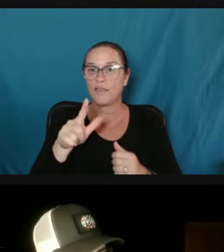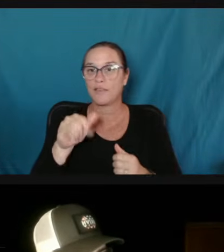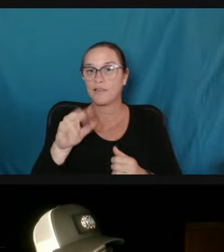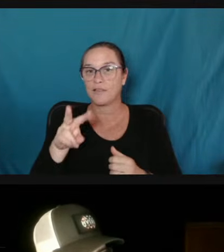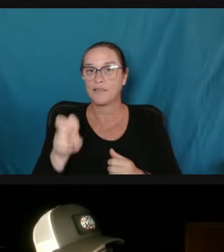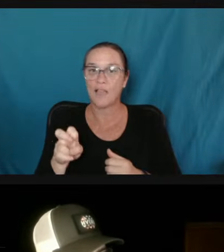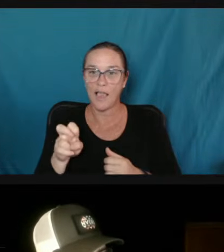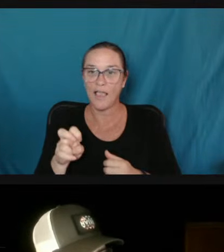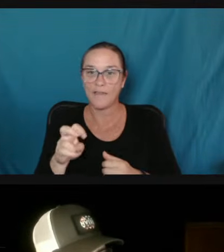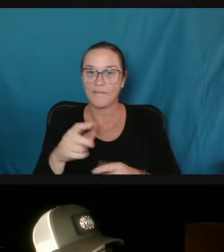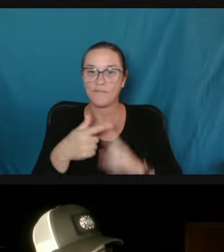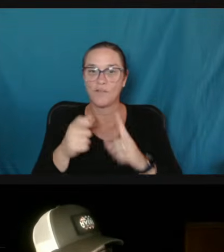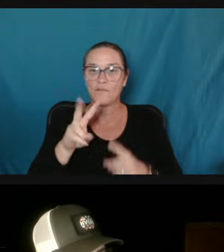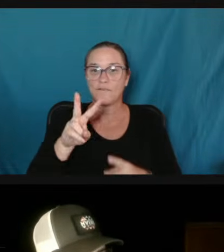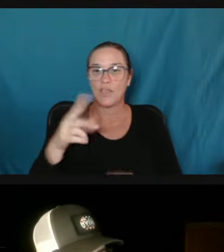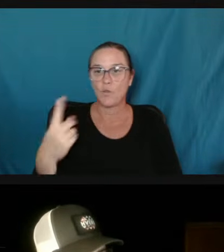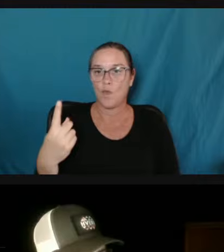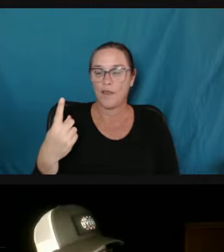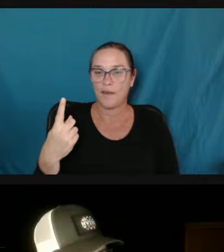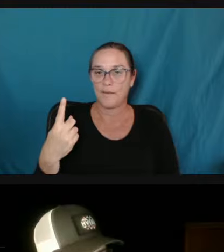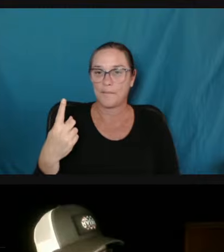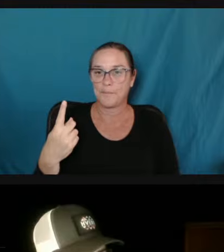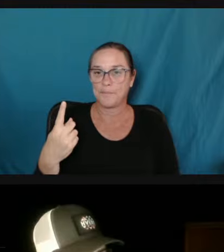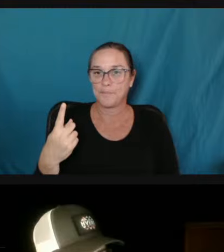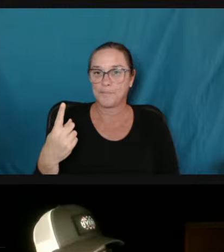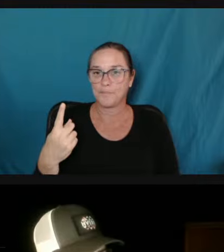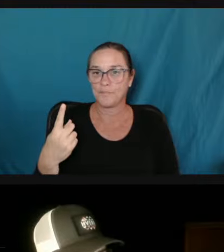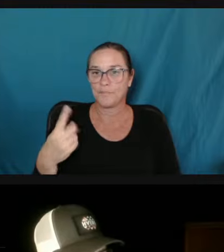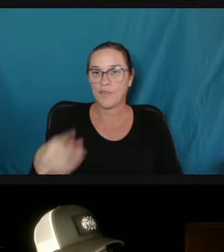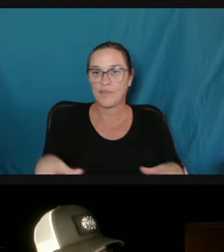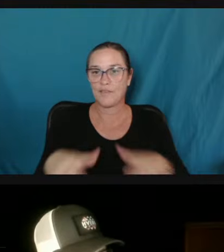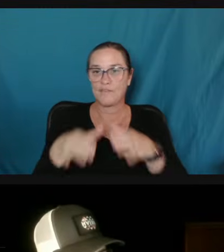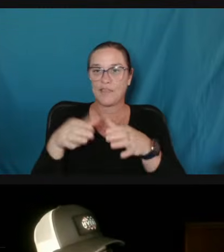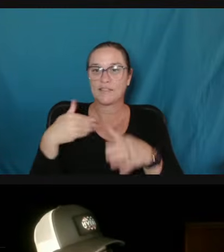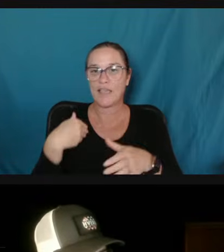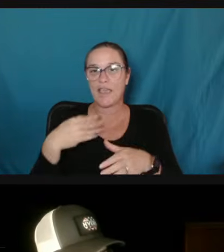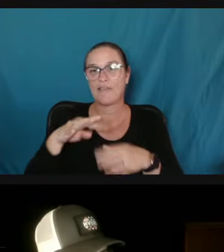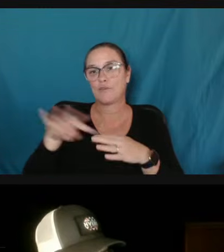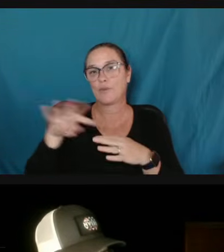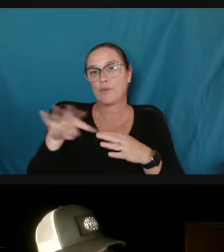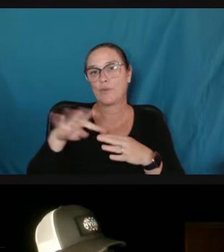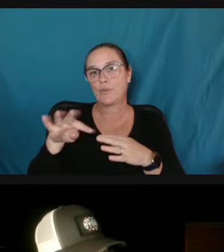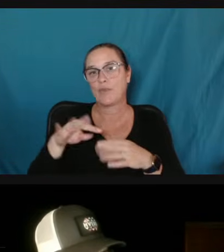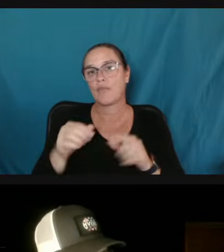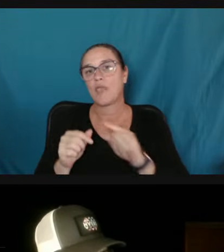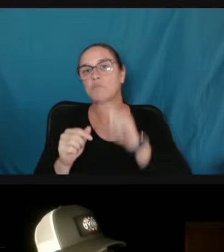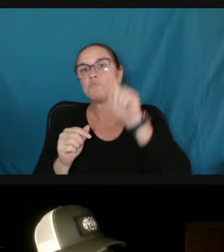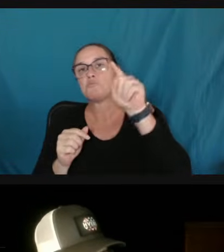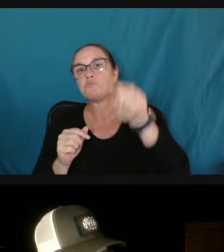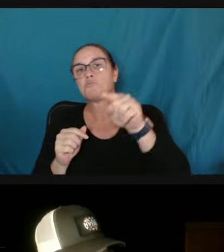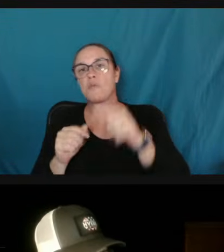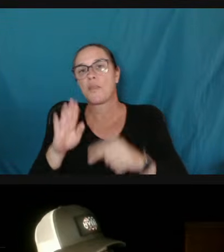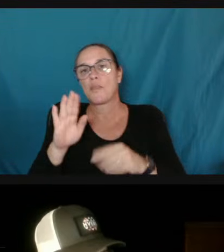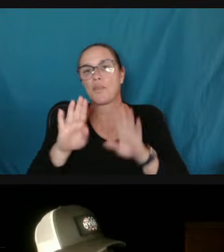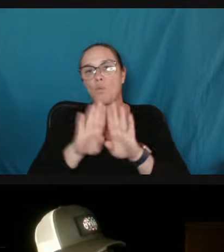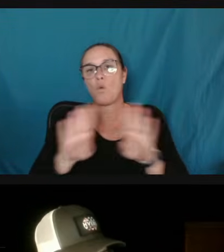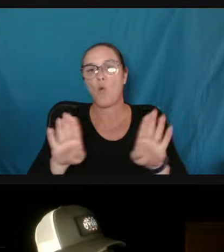camera. There are our vents degassing. You can see a little extra fume over here in a far back wall too.